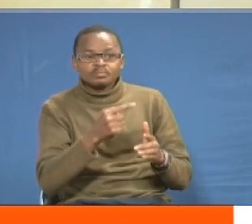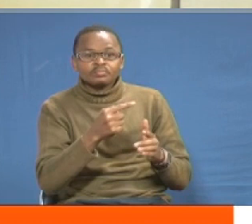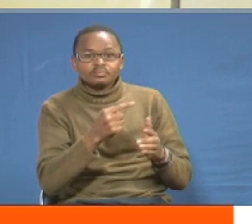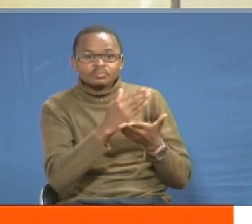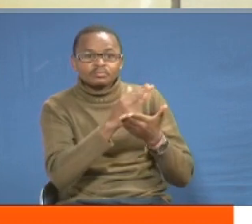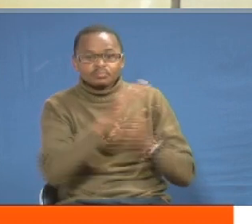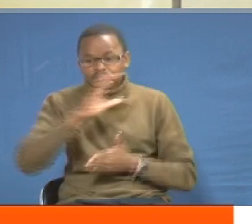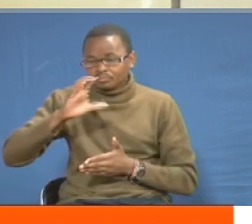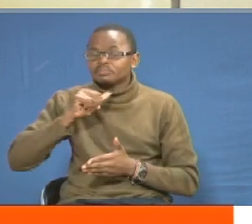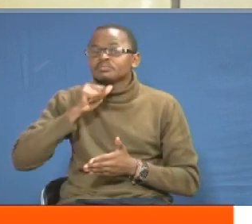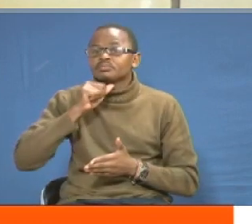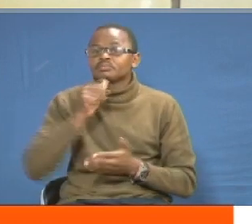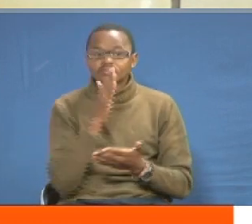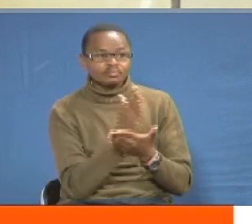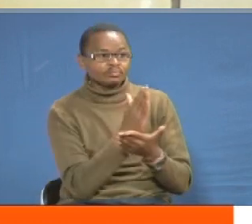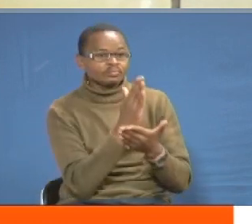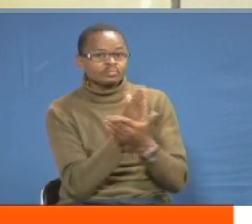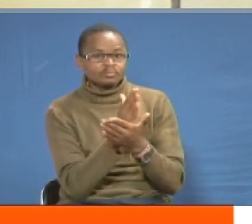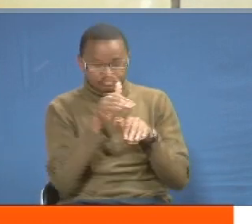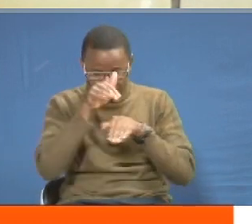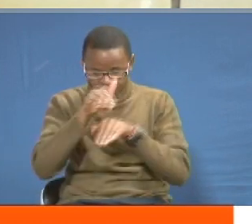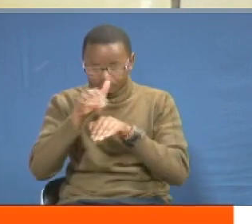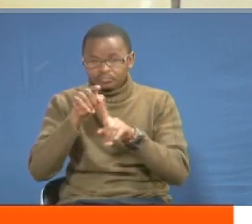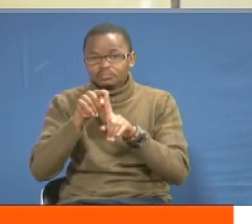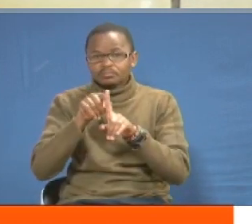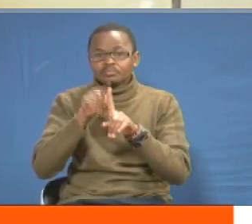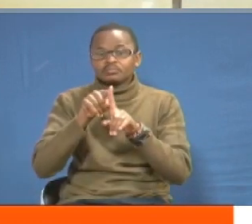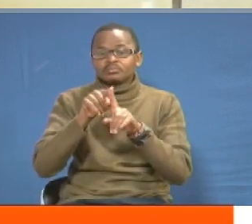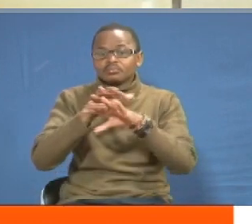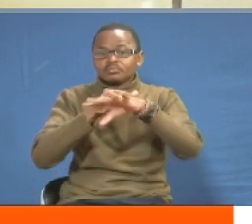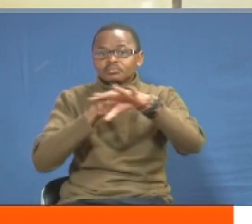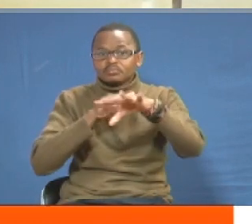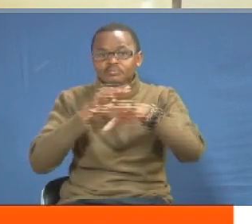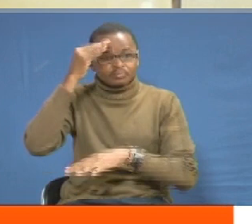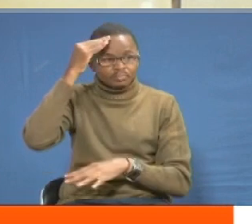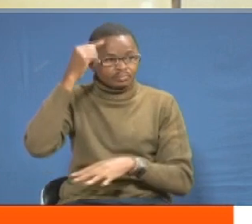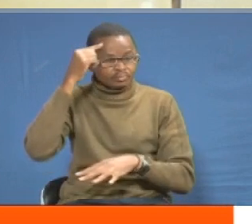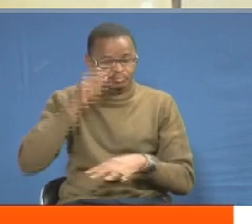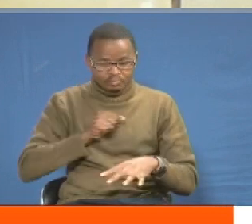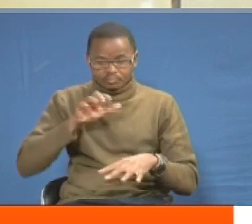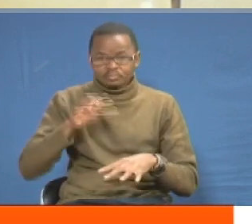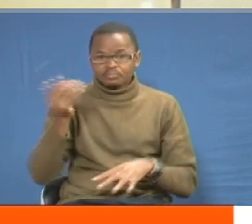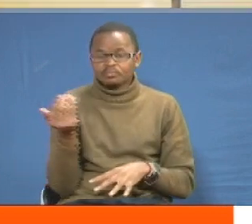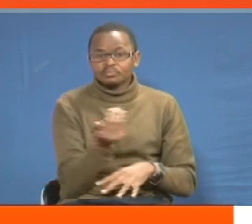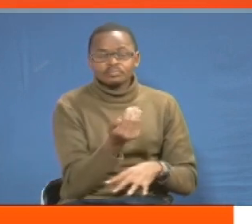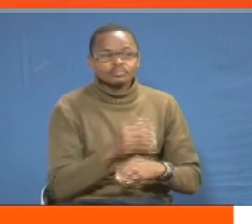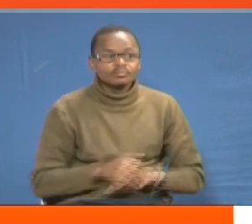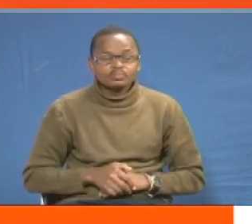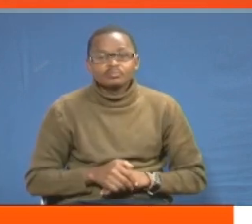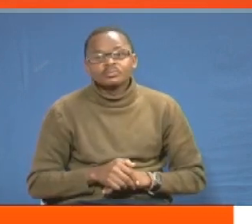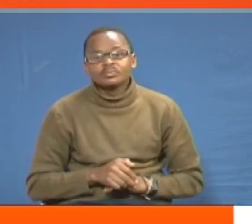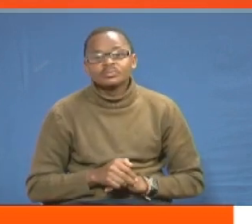out some of the counties that are not really adhering to the call for education for the girl child.